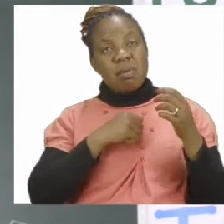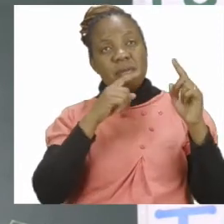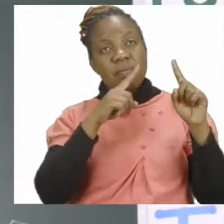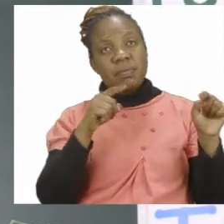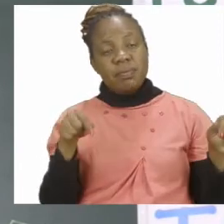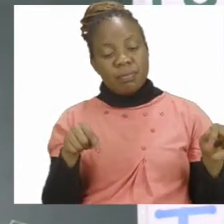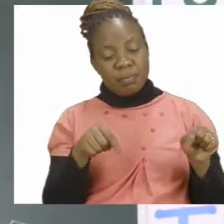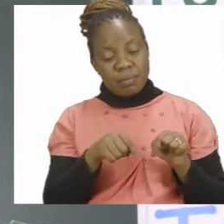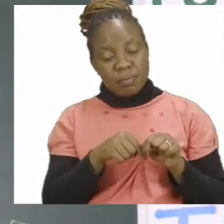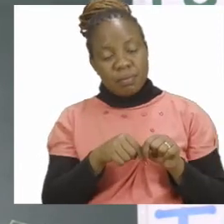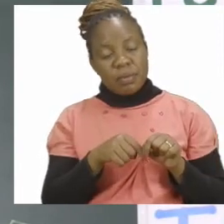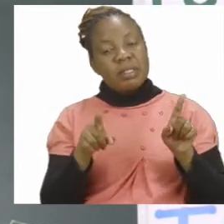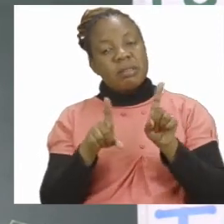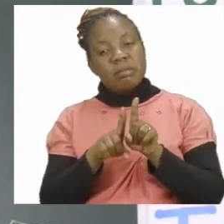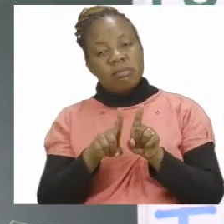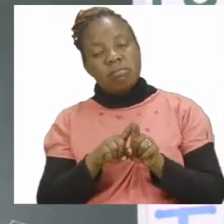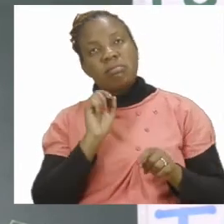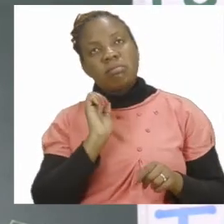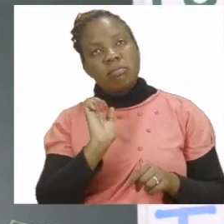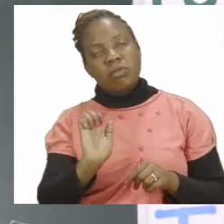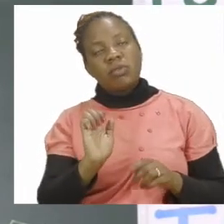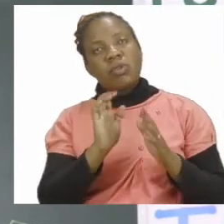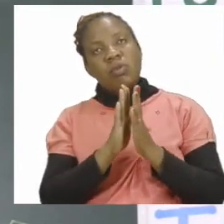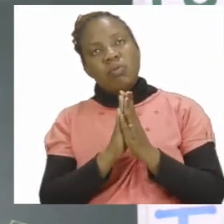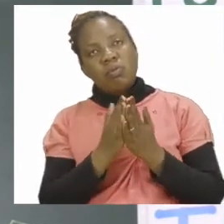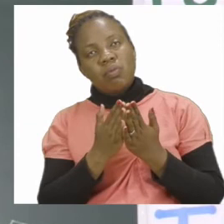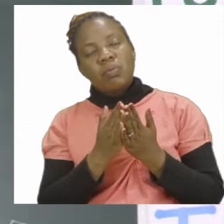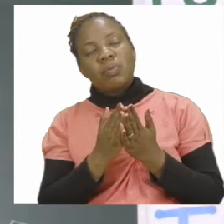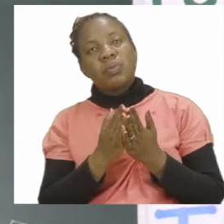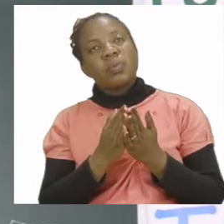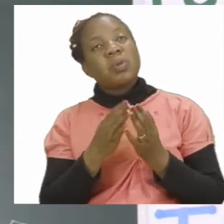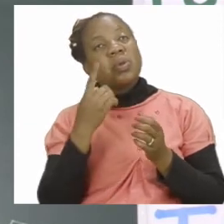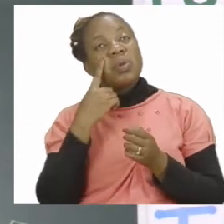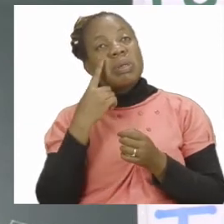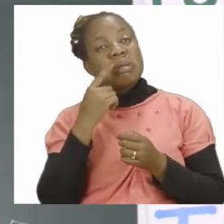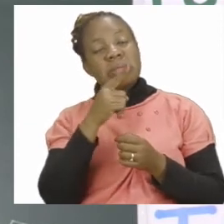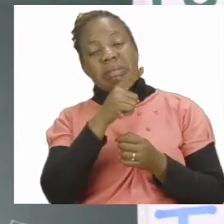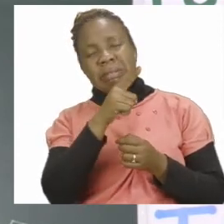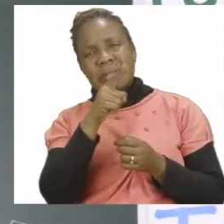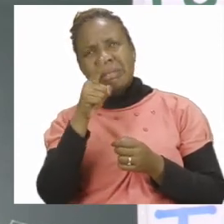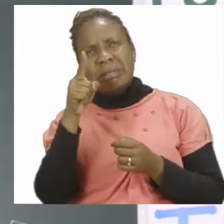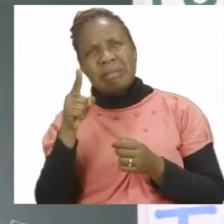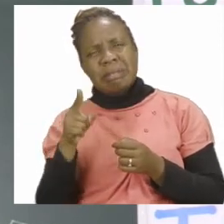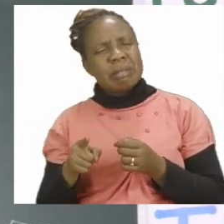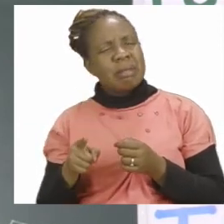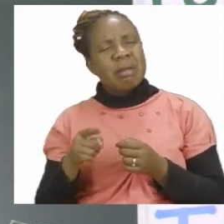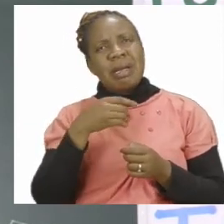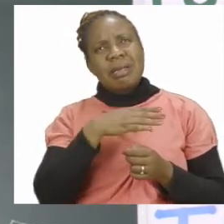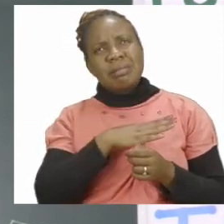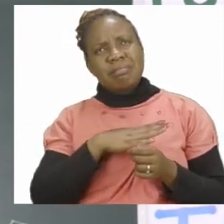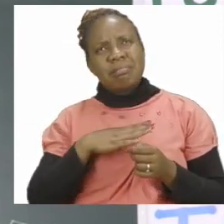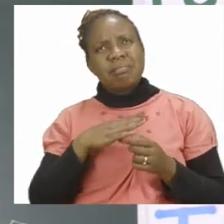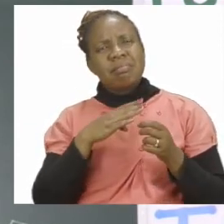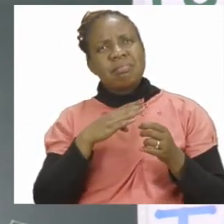are still lots of open spaces on your grid. So all those items you can go ahead and write